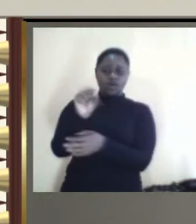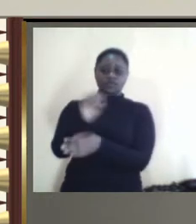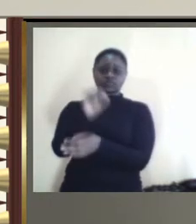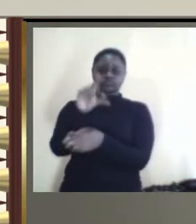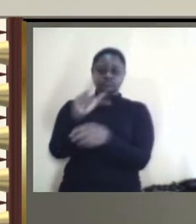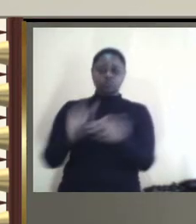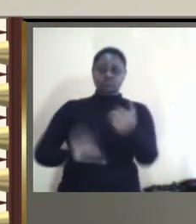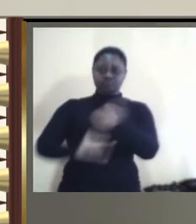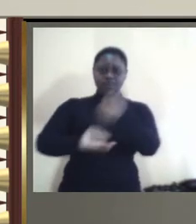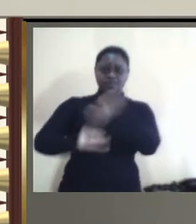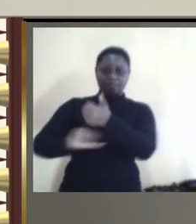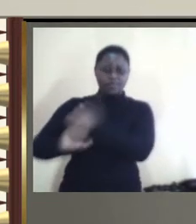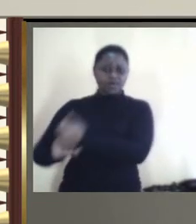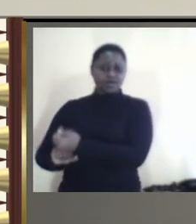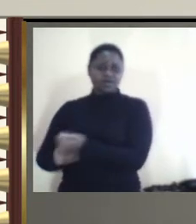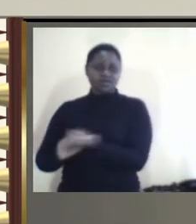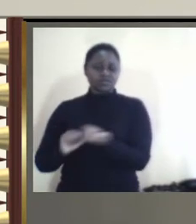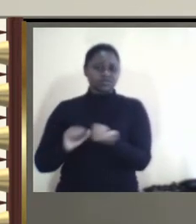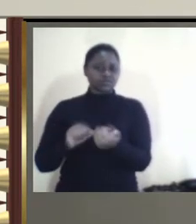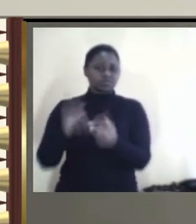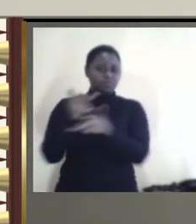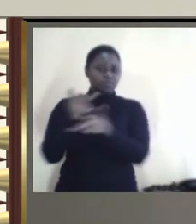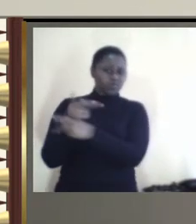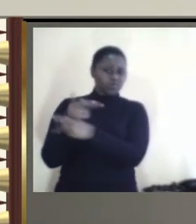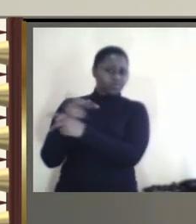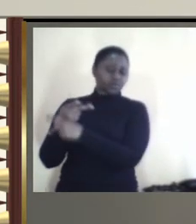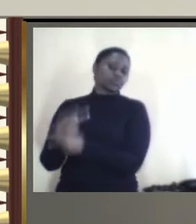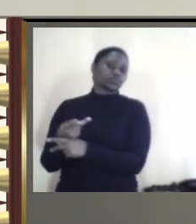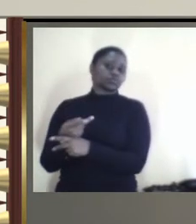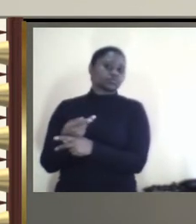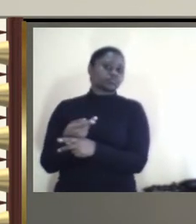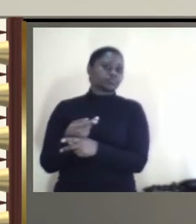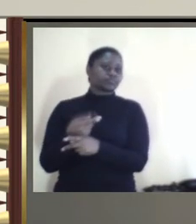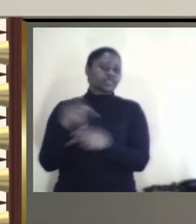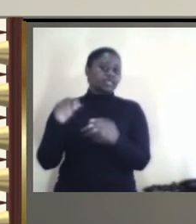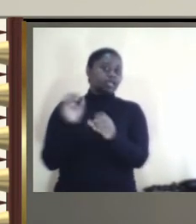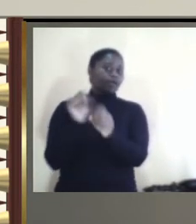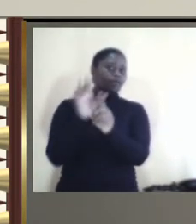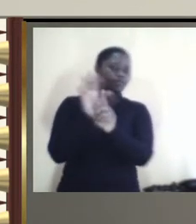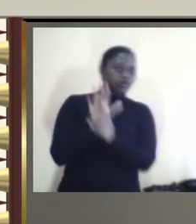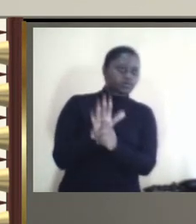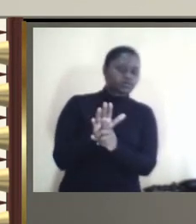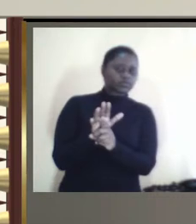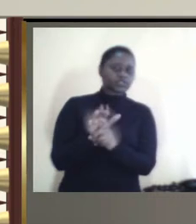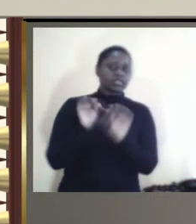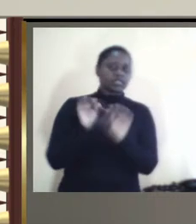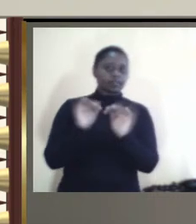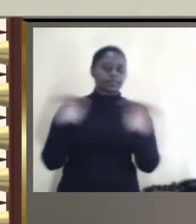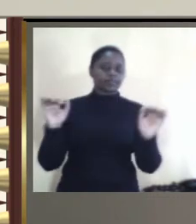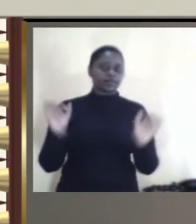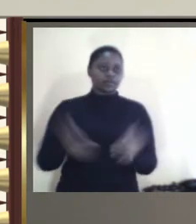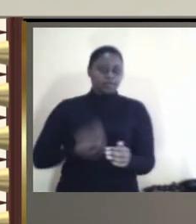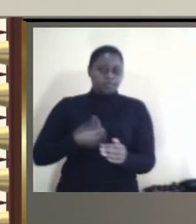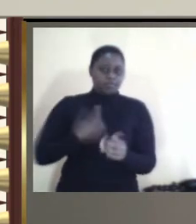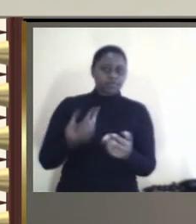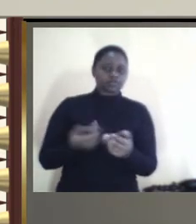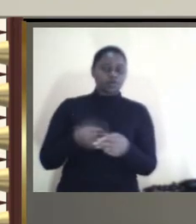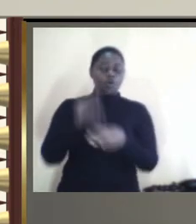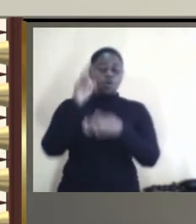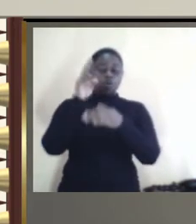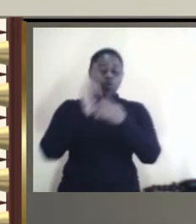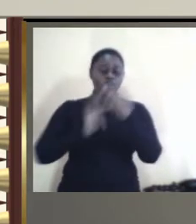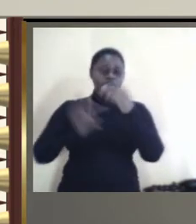supportive of plowing certain products that may have significant impact in the lives of our people where they live. Honorable